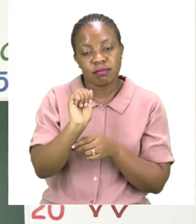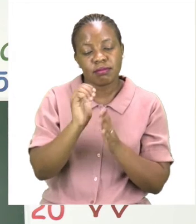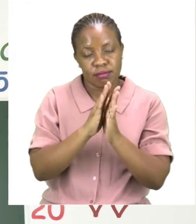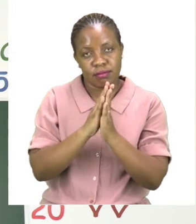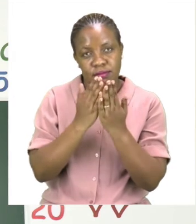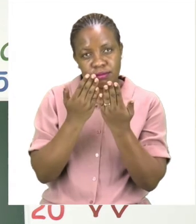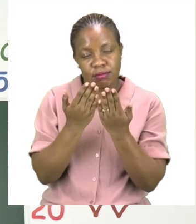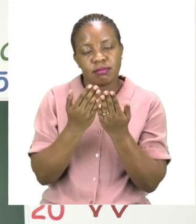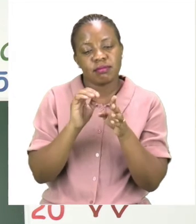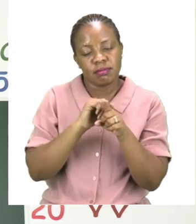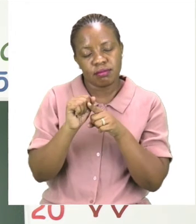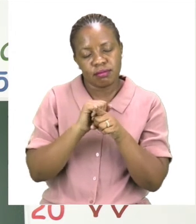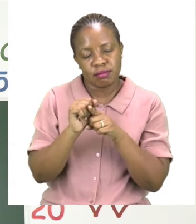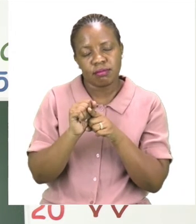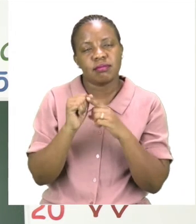start. We're going to go